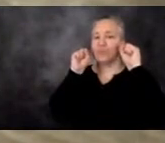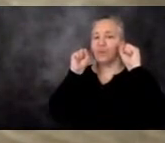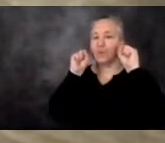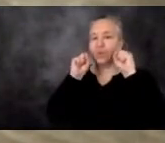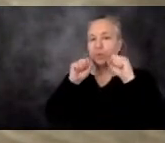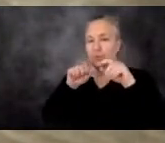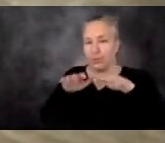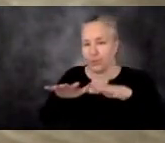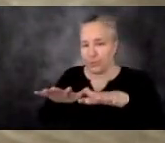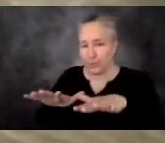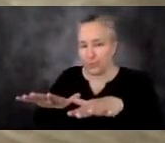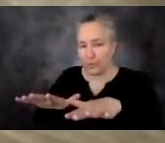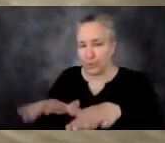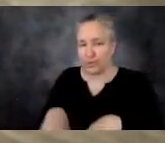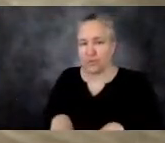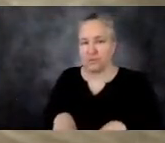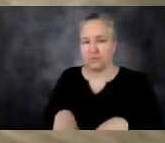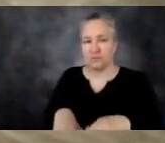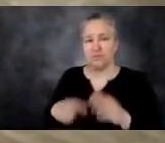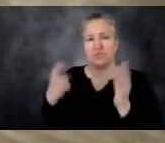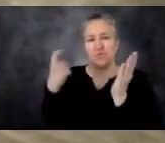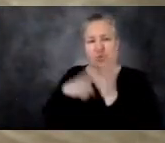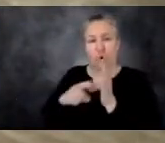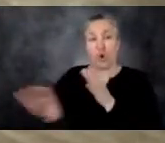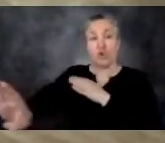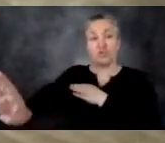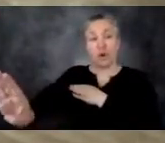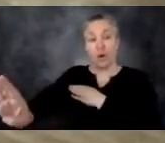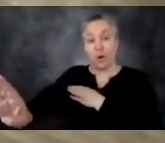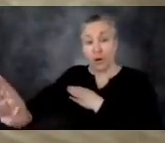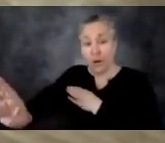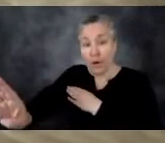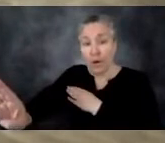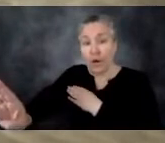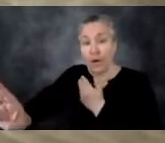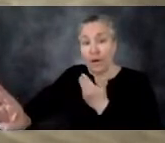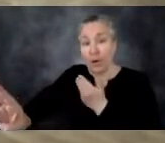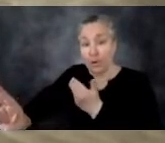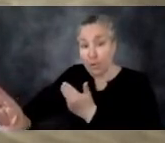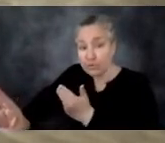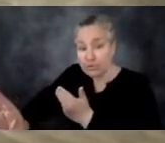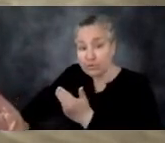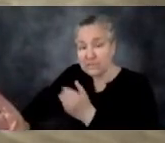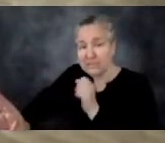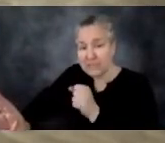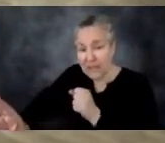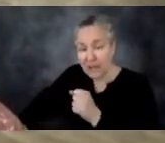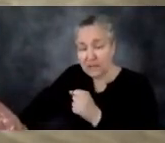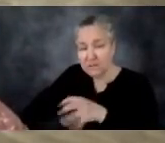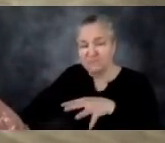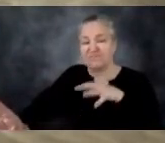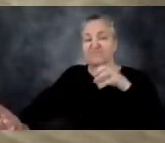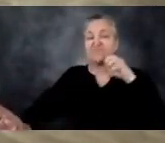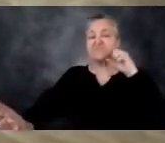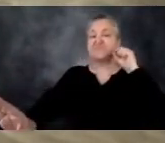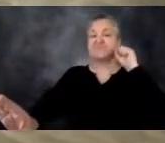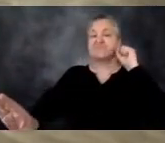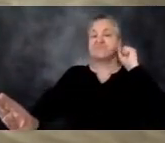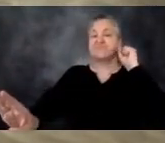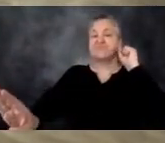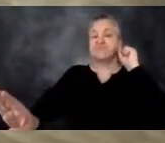And exhale. Notice you can get maybe a slight bit deeper in that exhale if you want to. You don't need to. Last one, inhale.